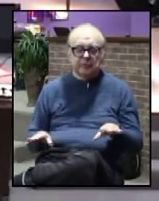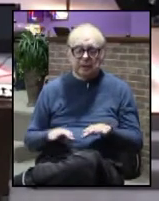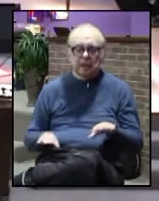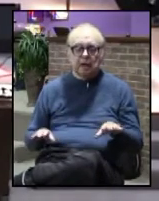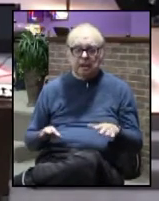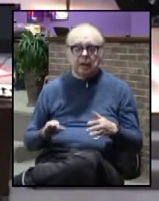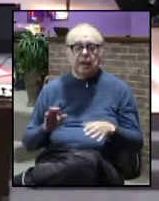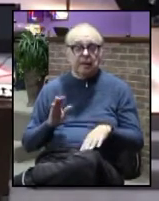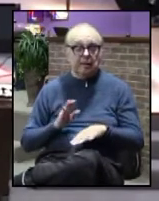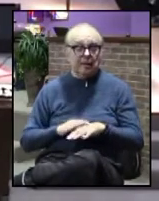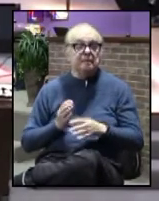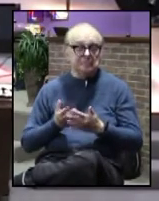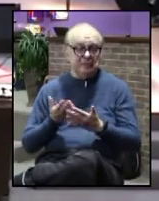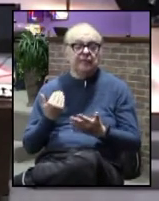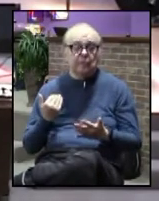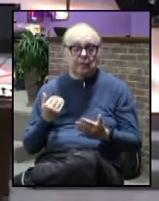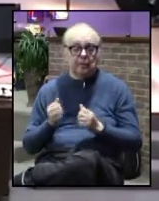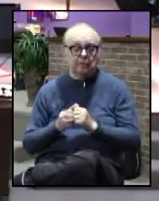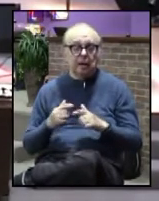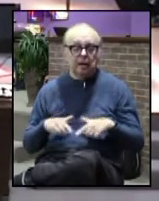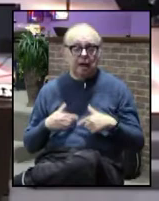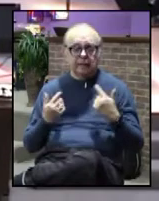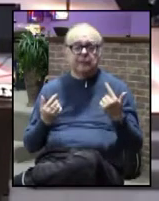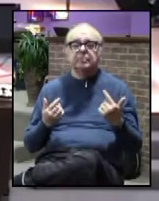ever got done in my life.